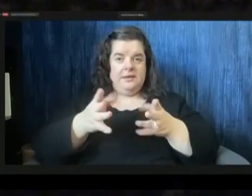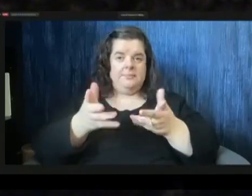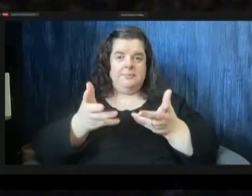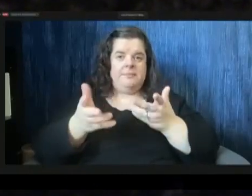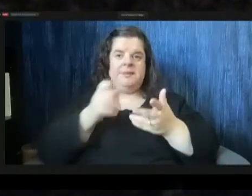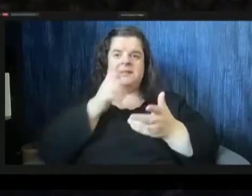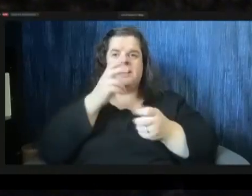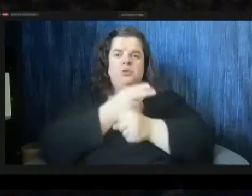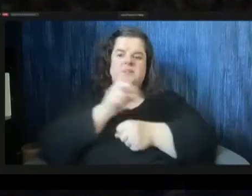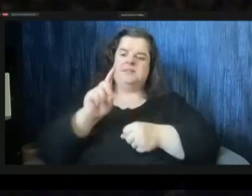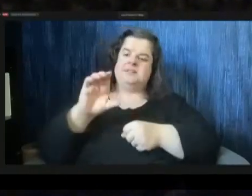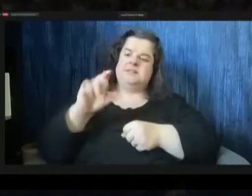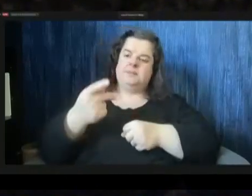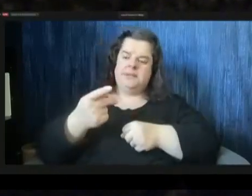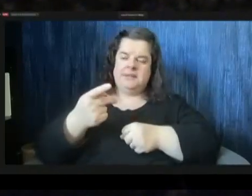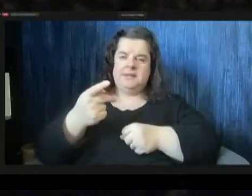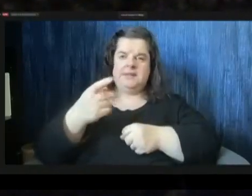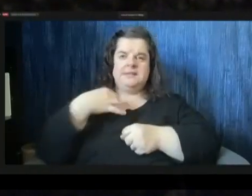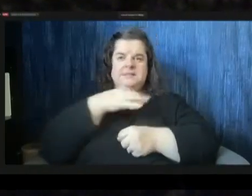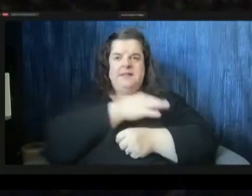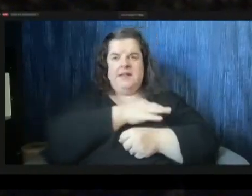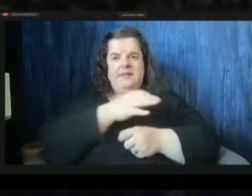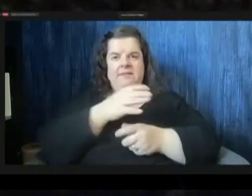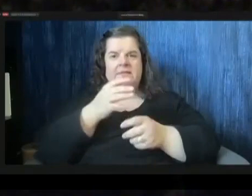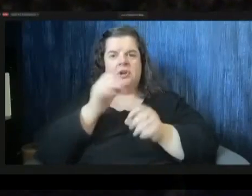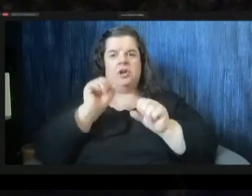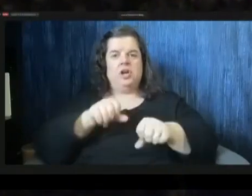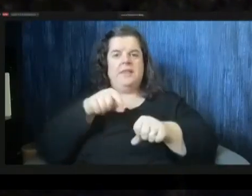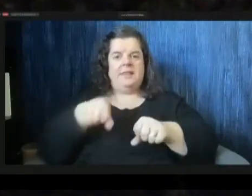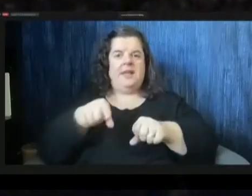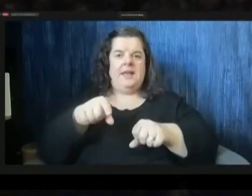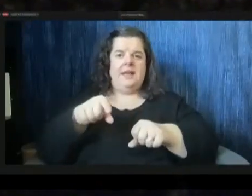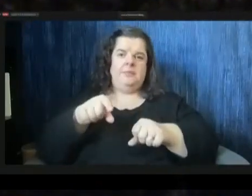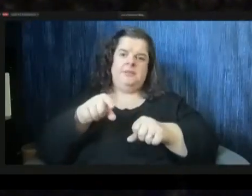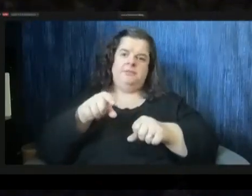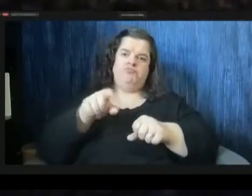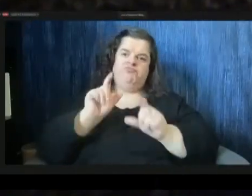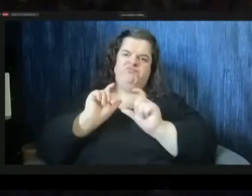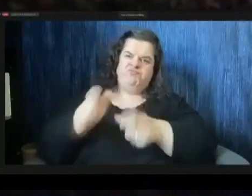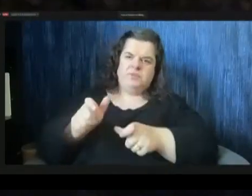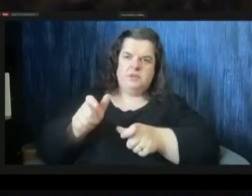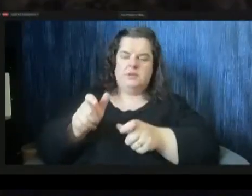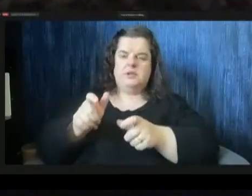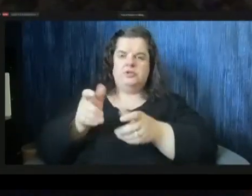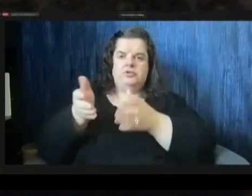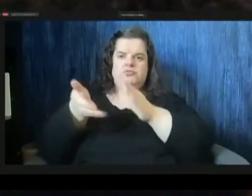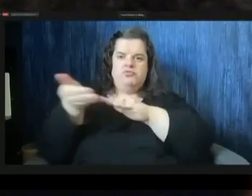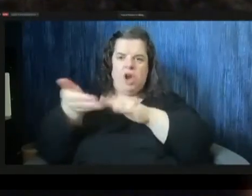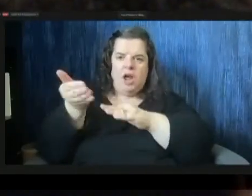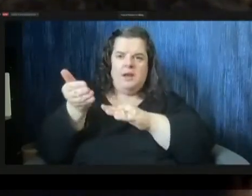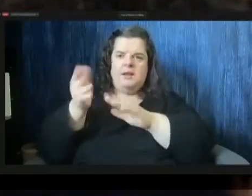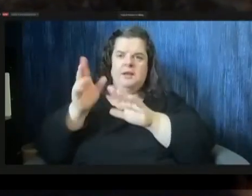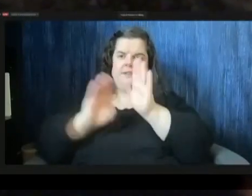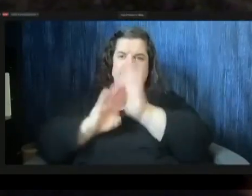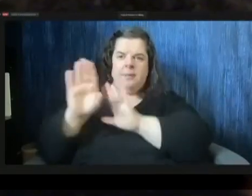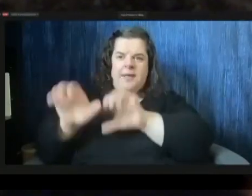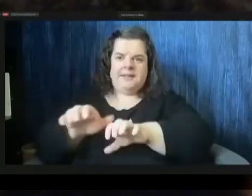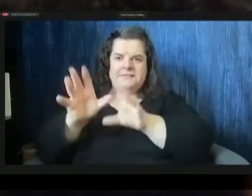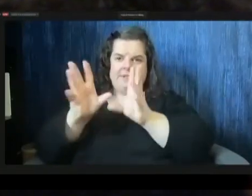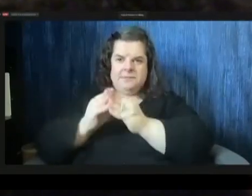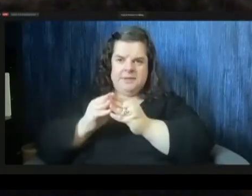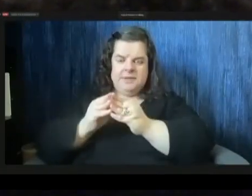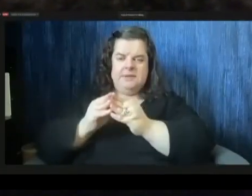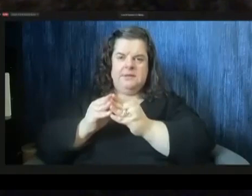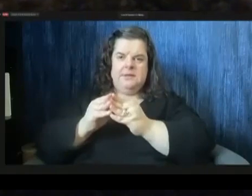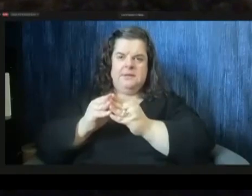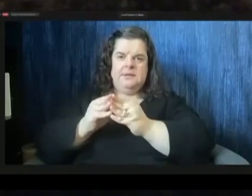DCP staff in the same way. Could they be deputized to run a development activities meeting in a way that